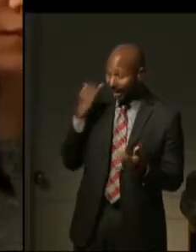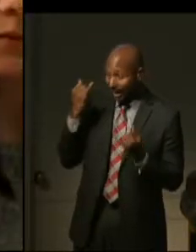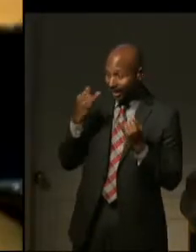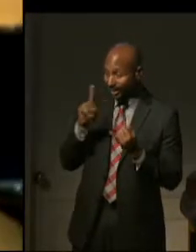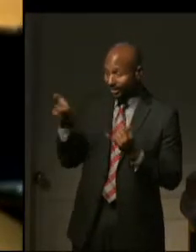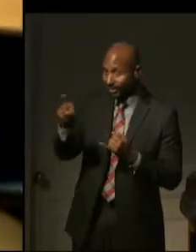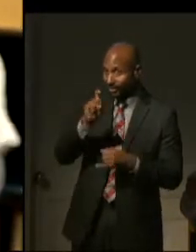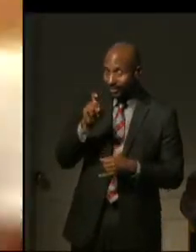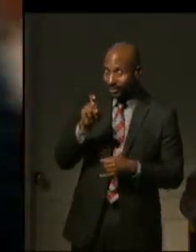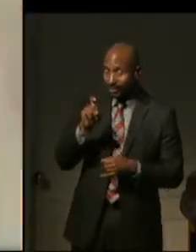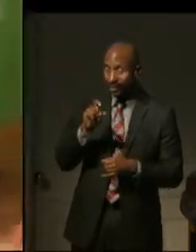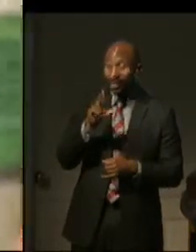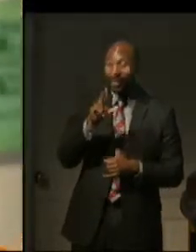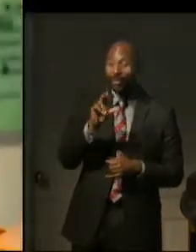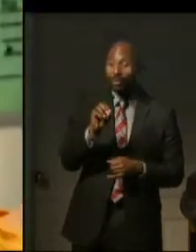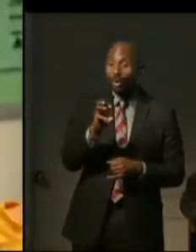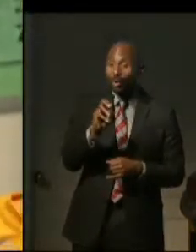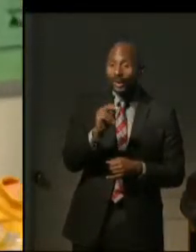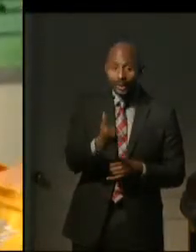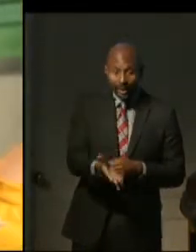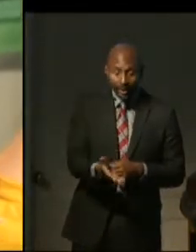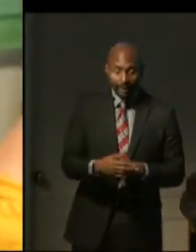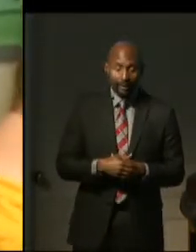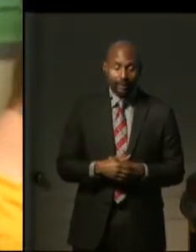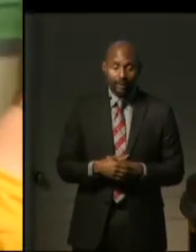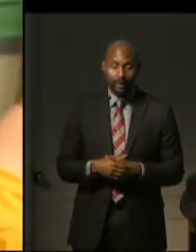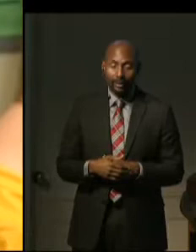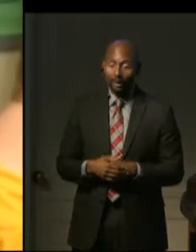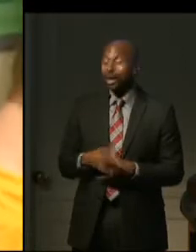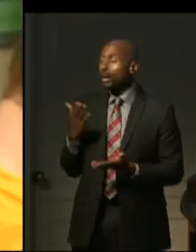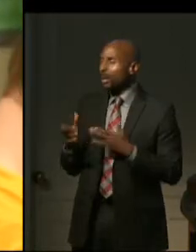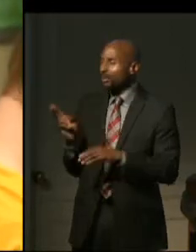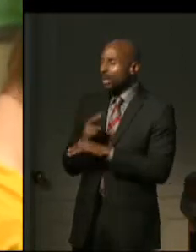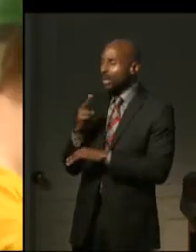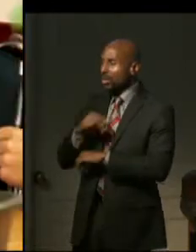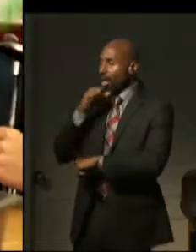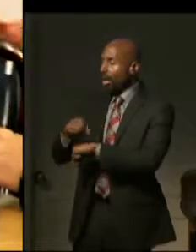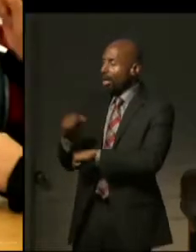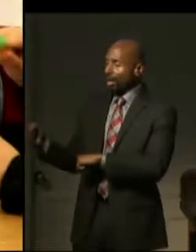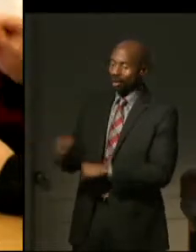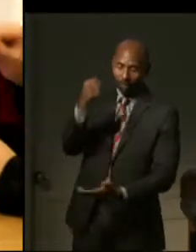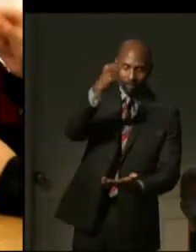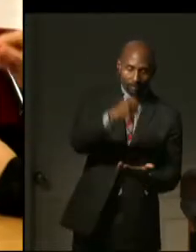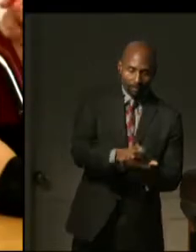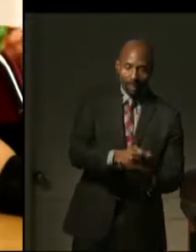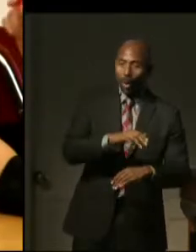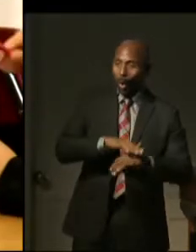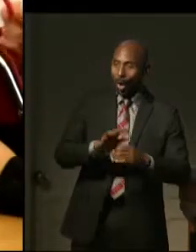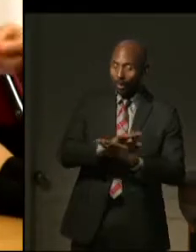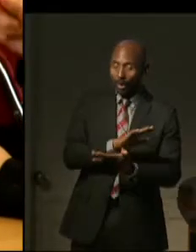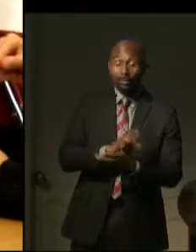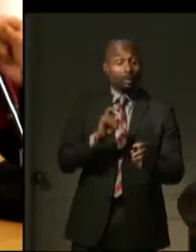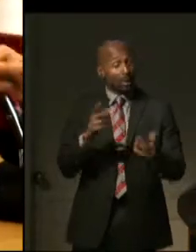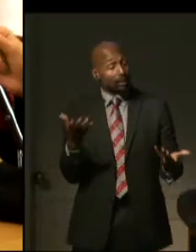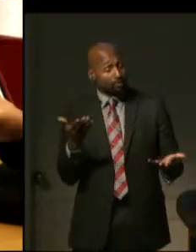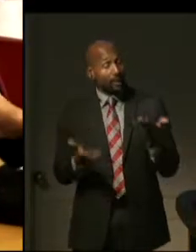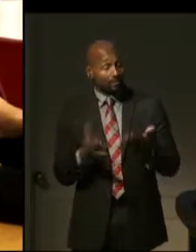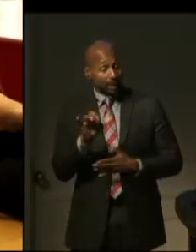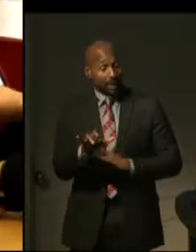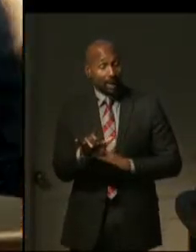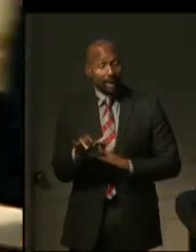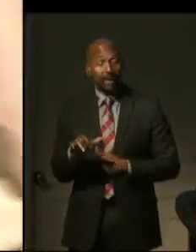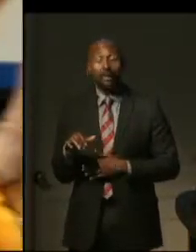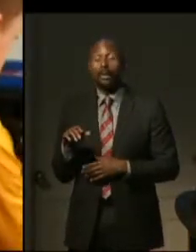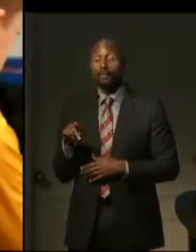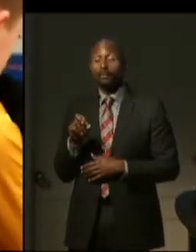ideas? Really? A paperweight? A paperweight, maybe, yeah, okay. All right, so is the paper clip human-made